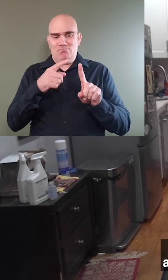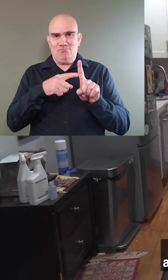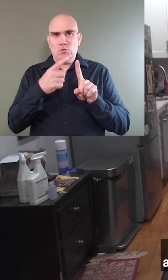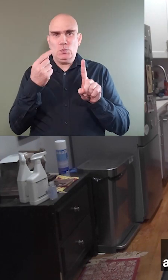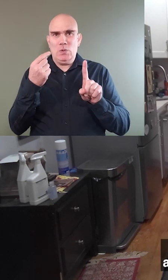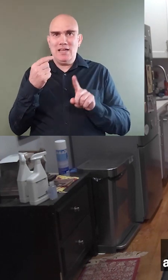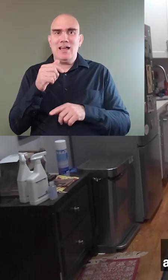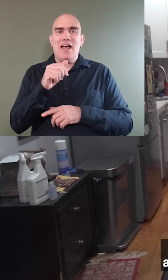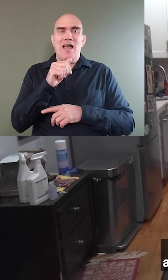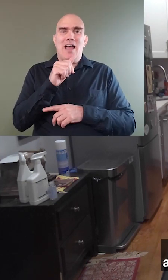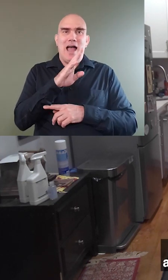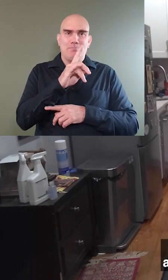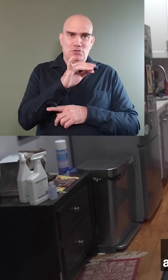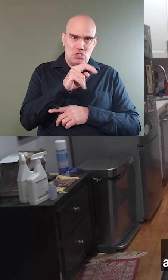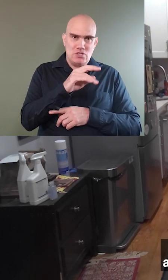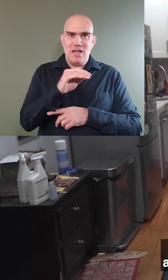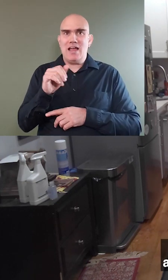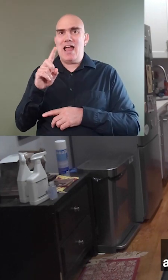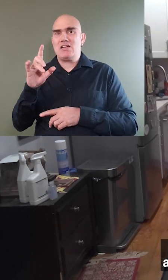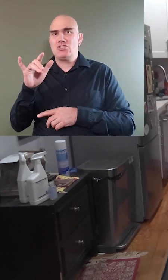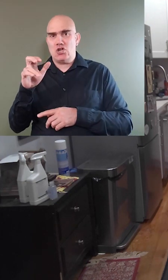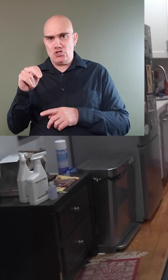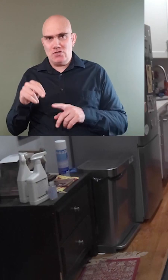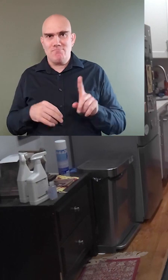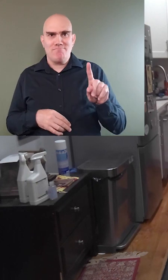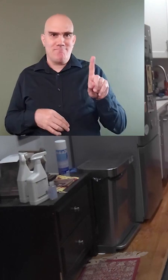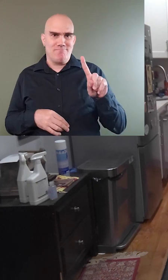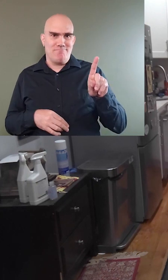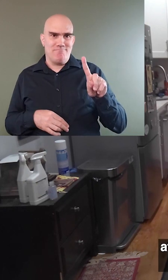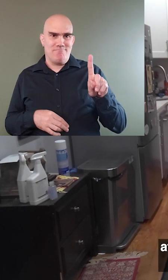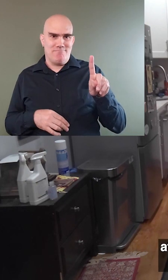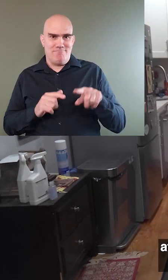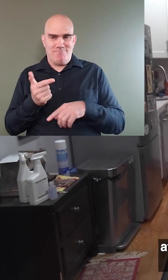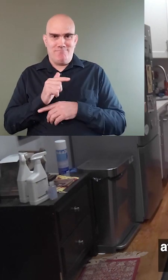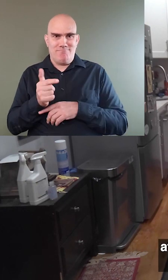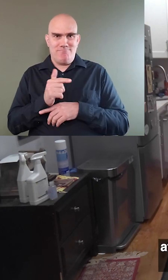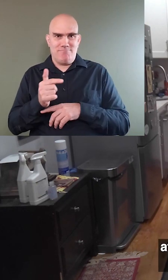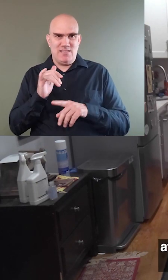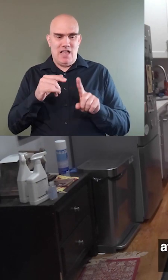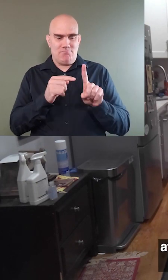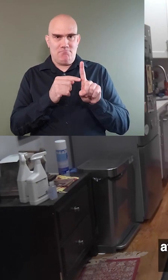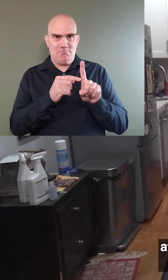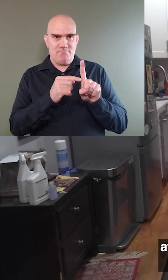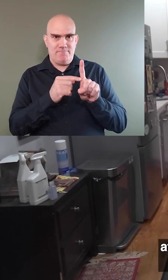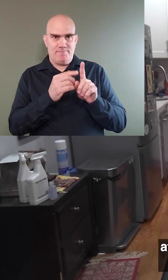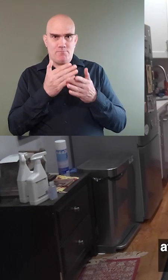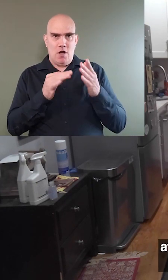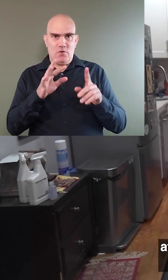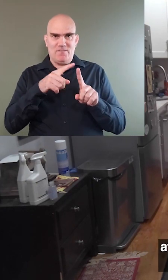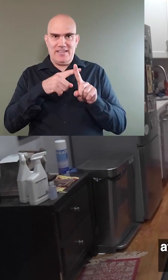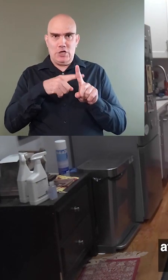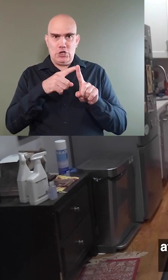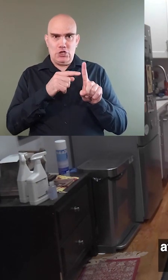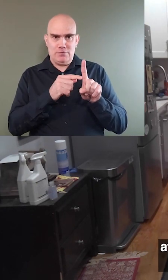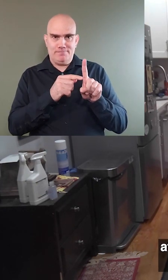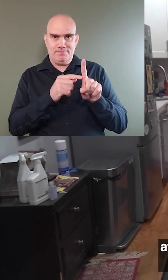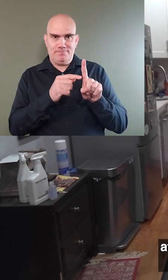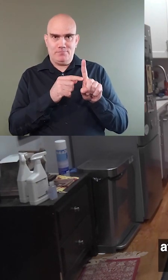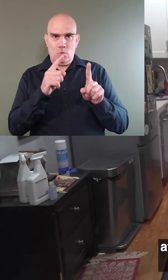through abduction and adduction, one after the other at the base of that knuckle joint of the